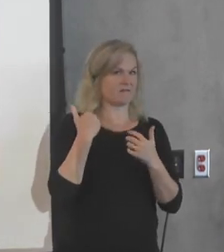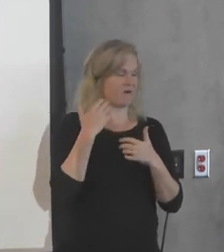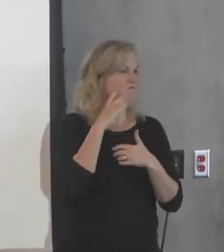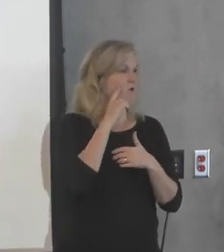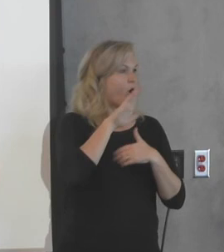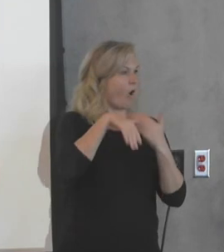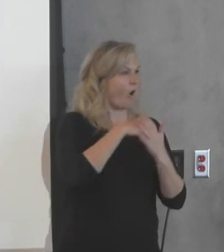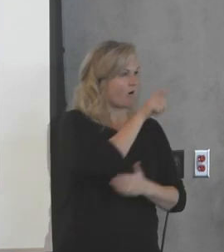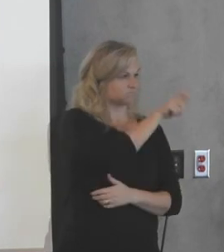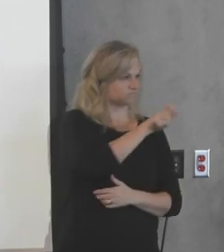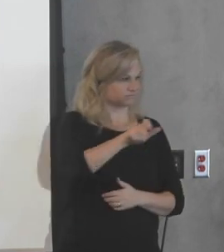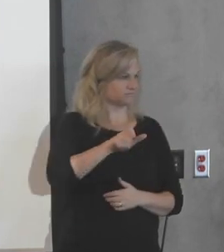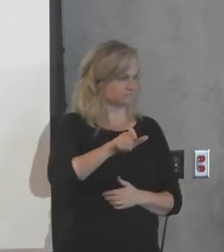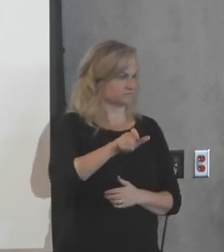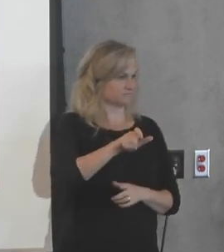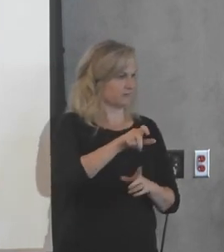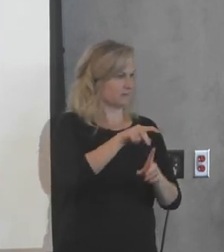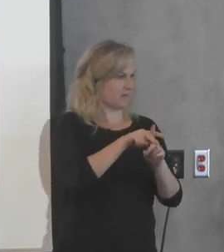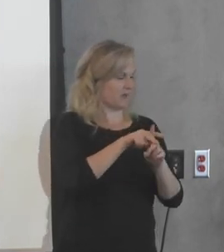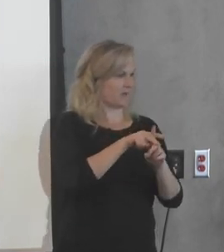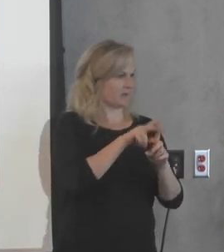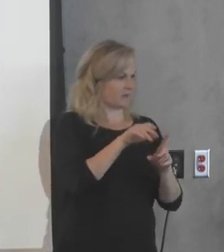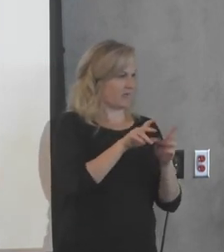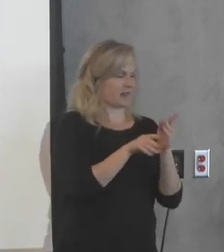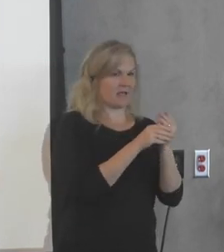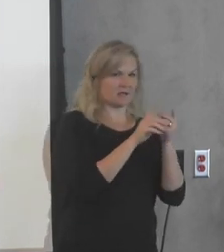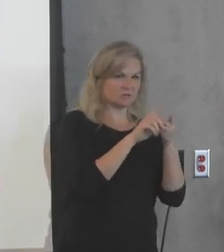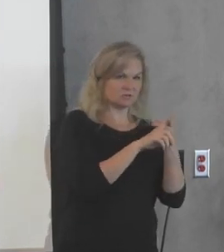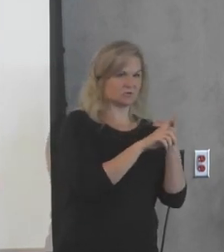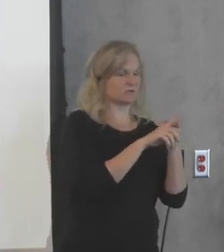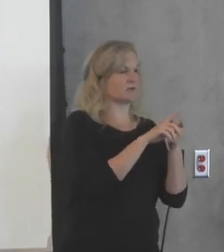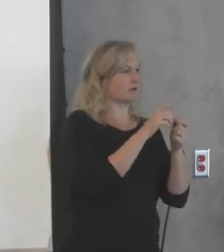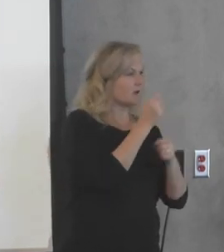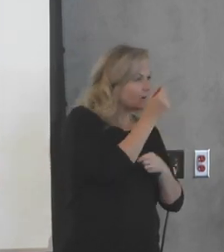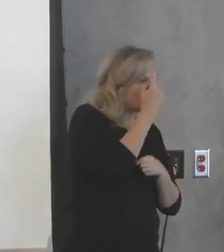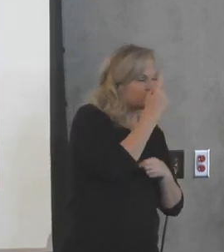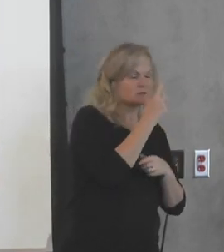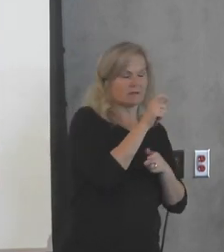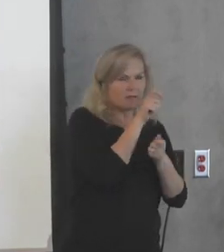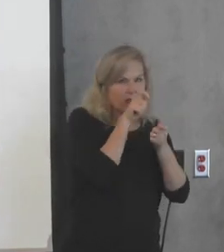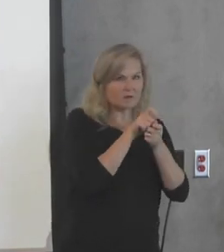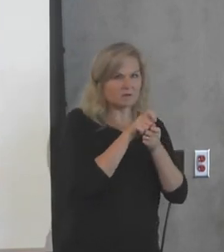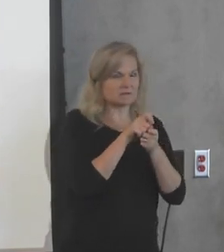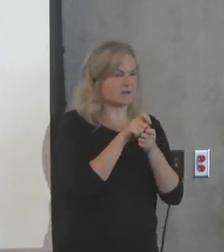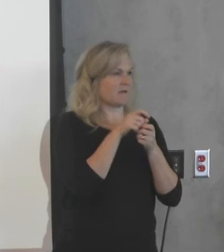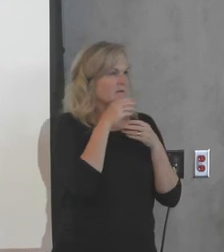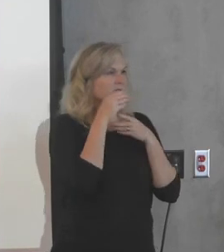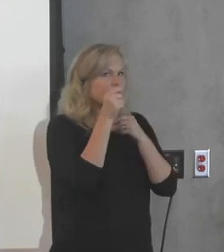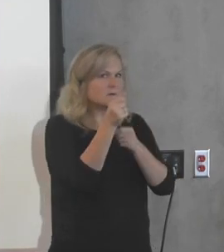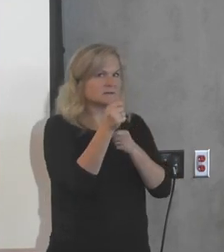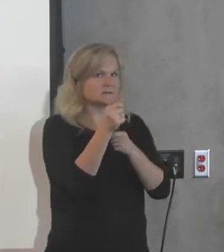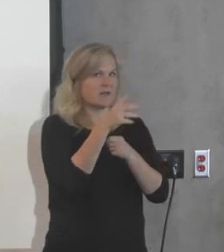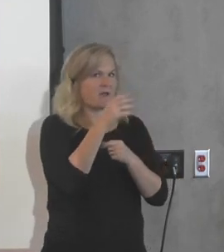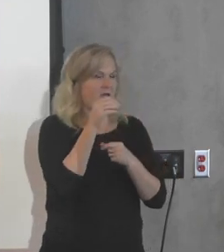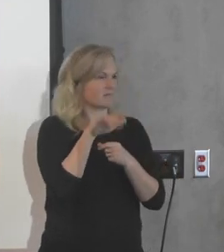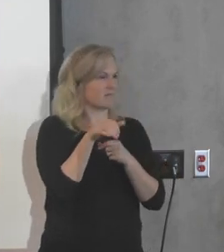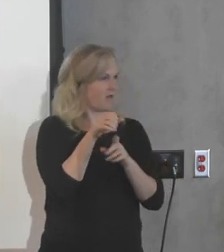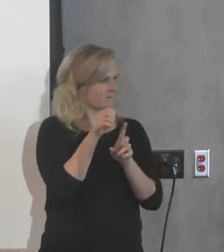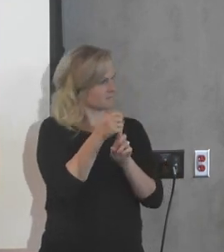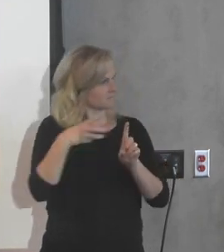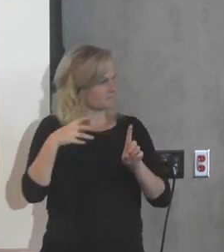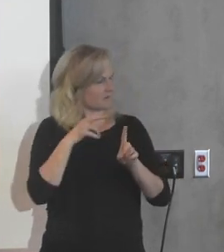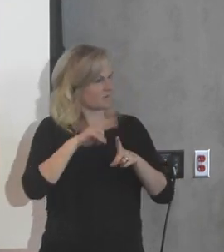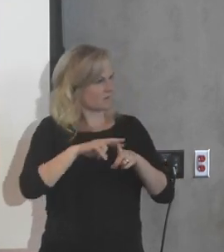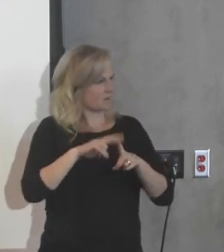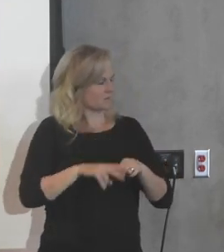comprehension, accuracy, fluency, and vocabulary. And then if you need more targeted work on vocabulary, colorful semantics would also support